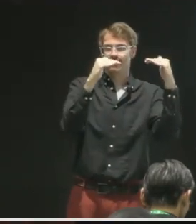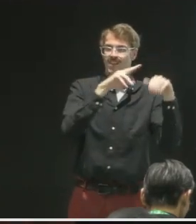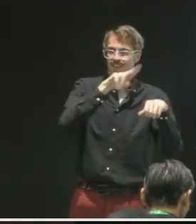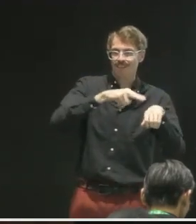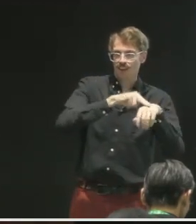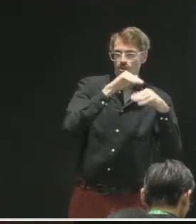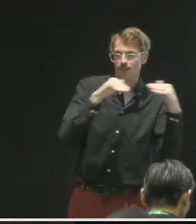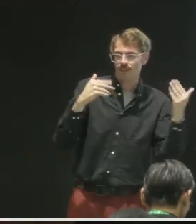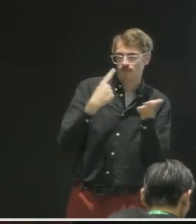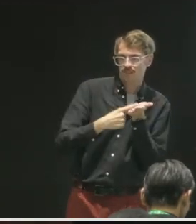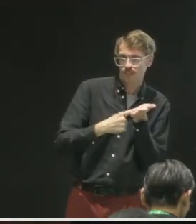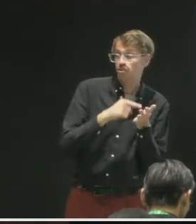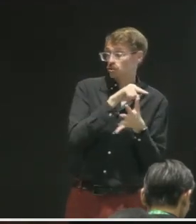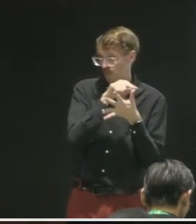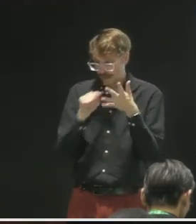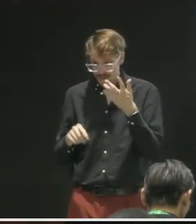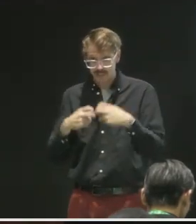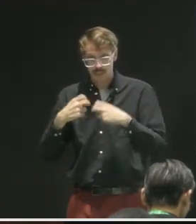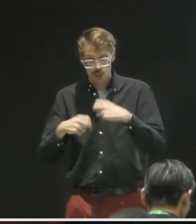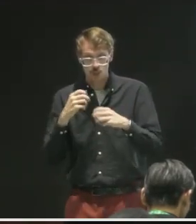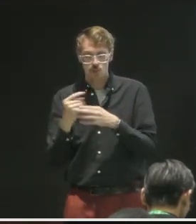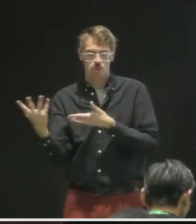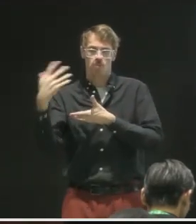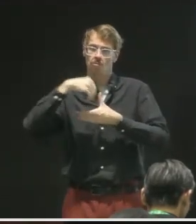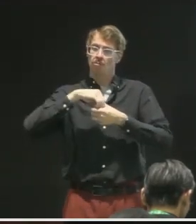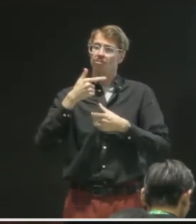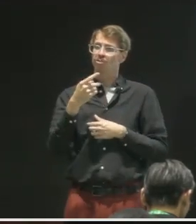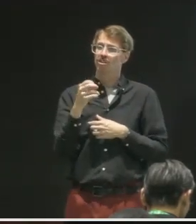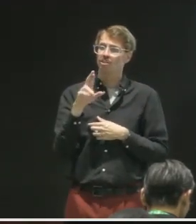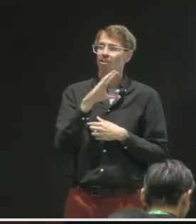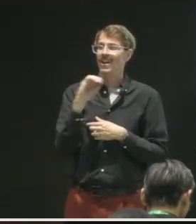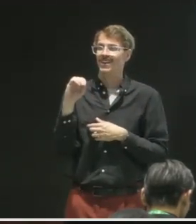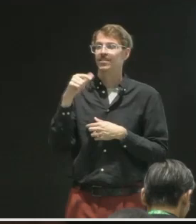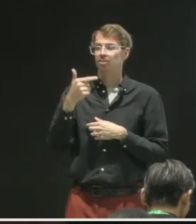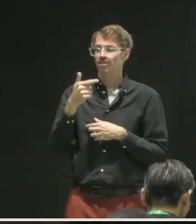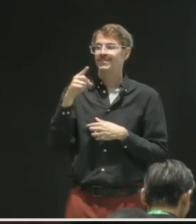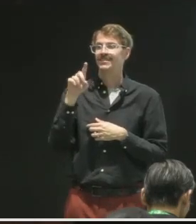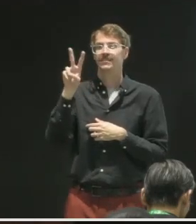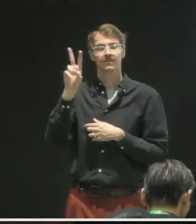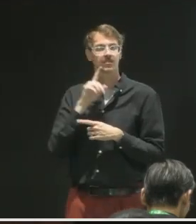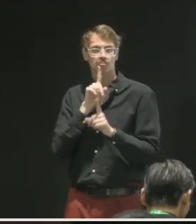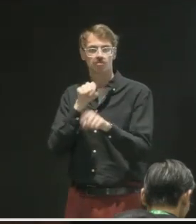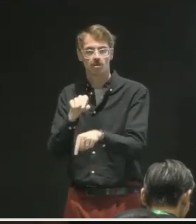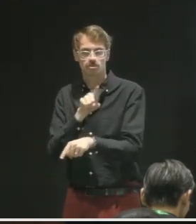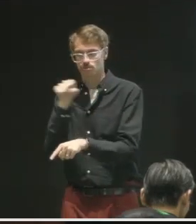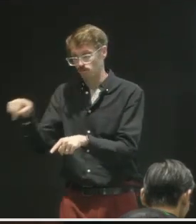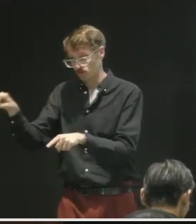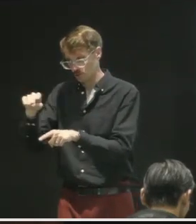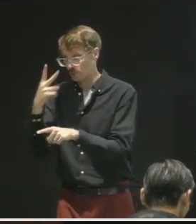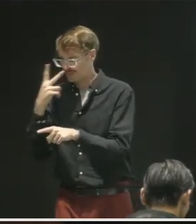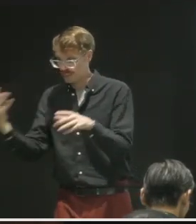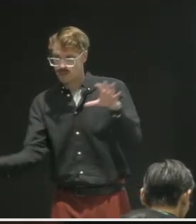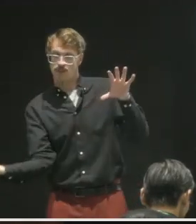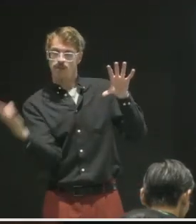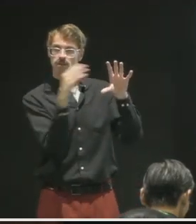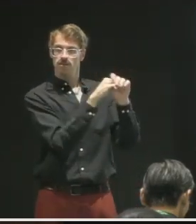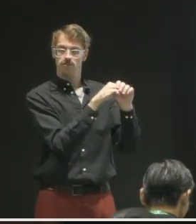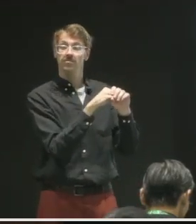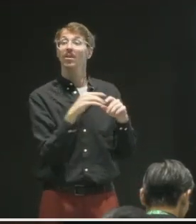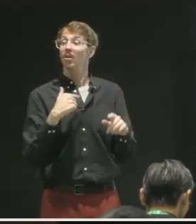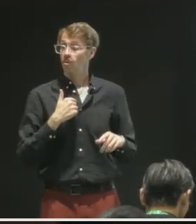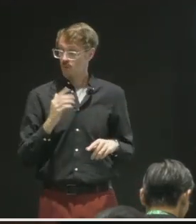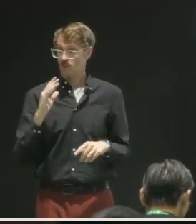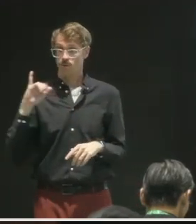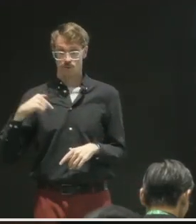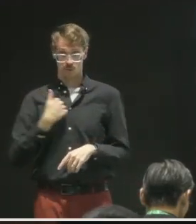to incorporate gender and GBV perspectives into disaster response program have been previously adopted by JICA, and